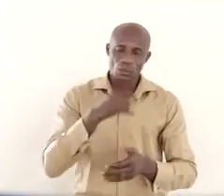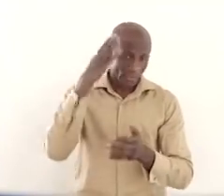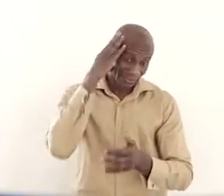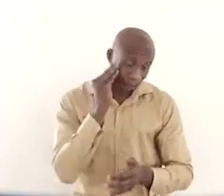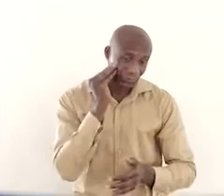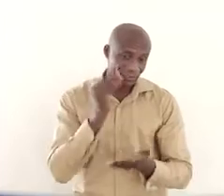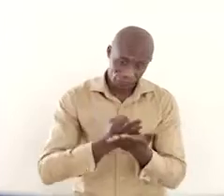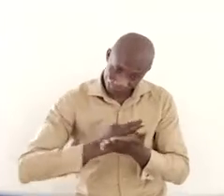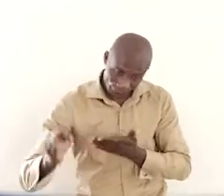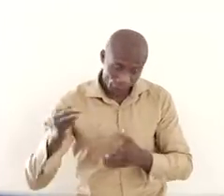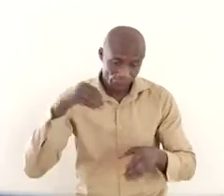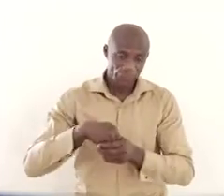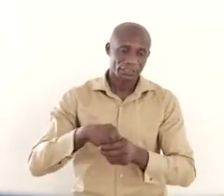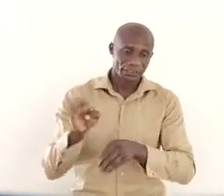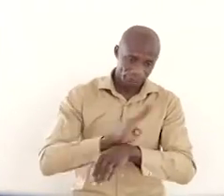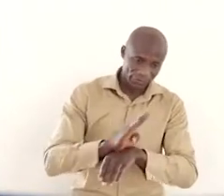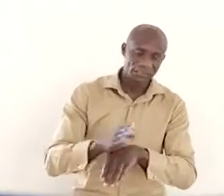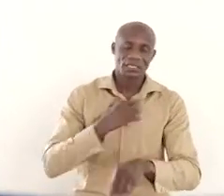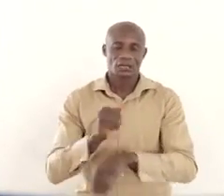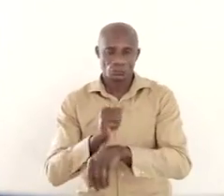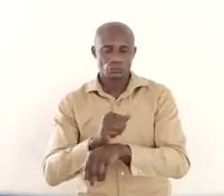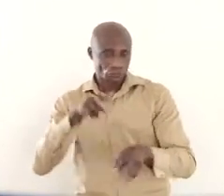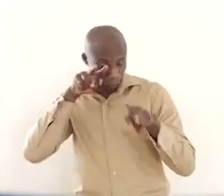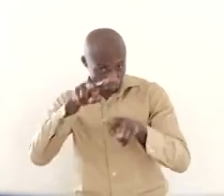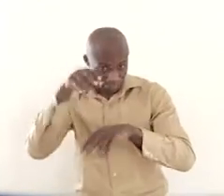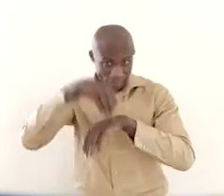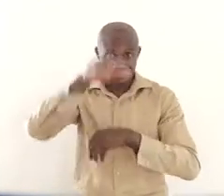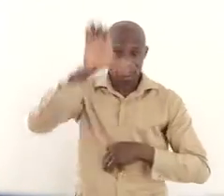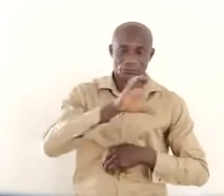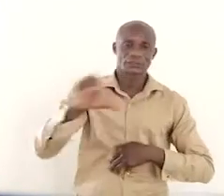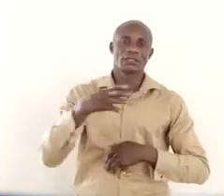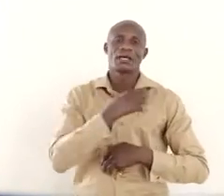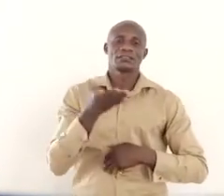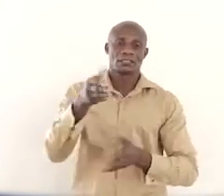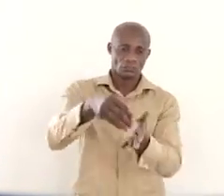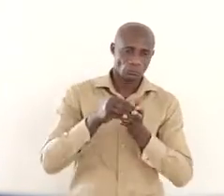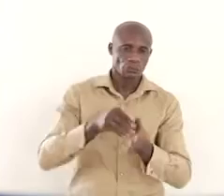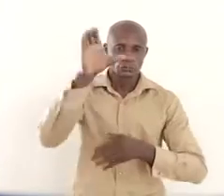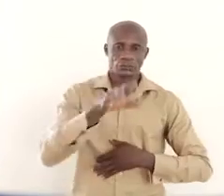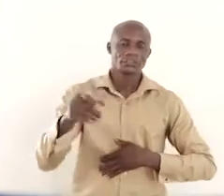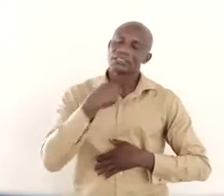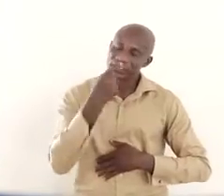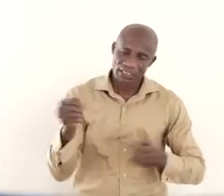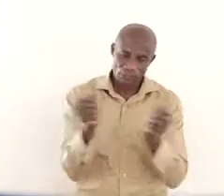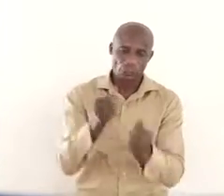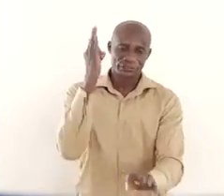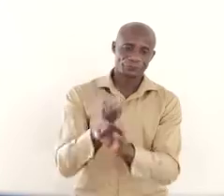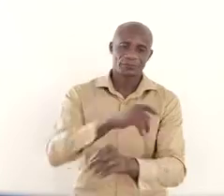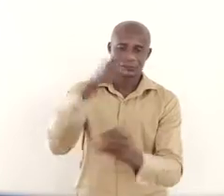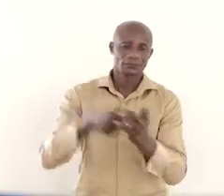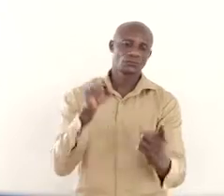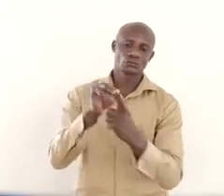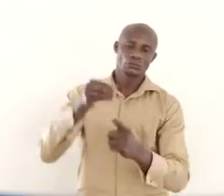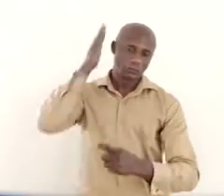their business and failure in their career should look at the cross of Jesus and at their own cross and say with faith,